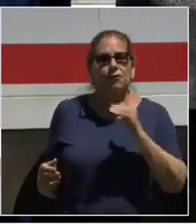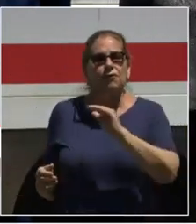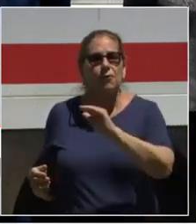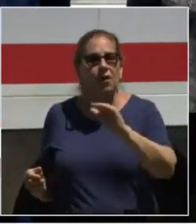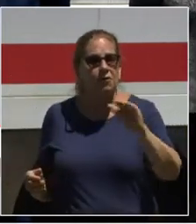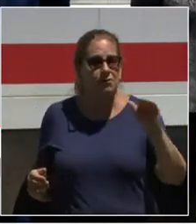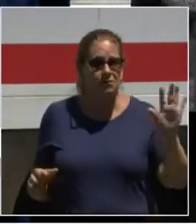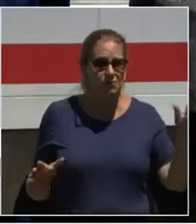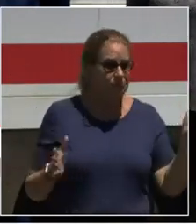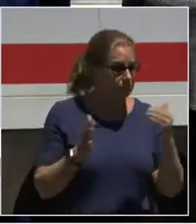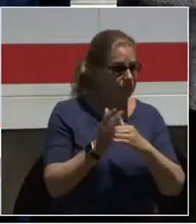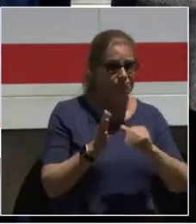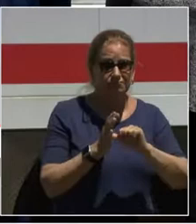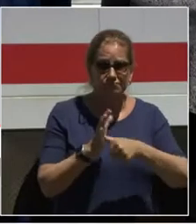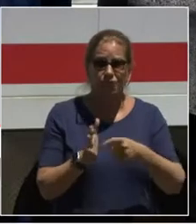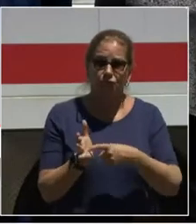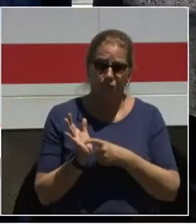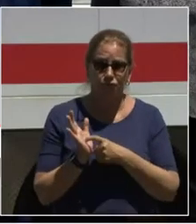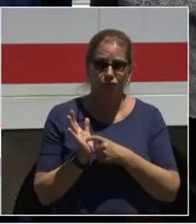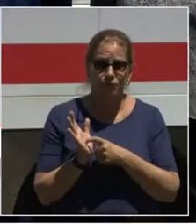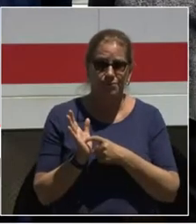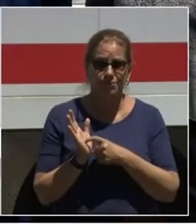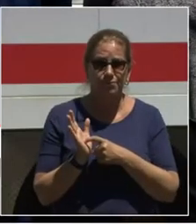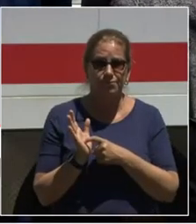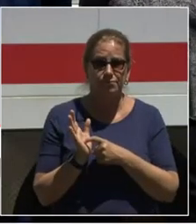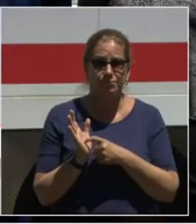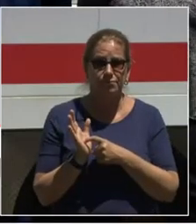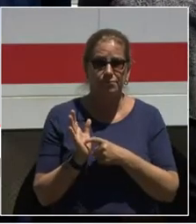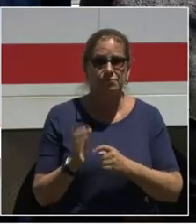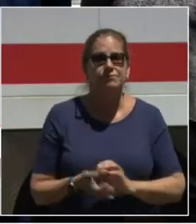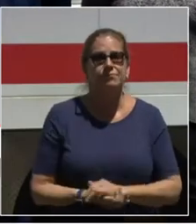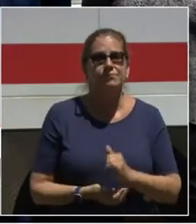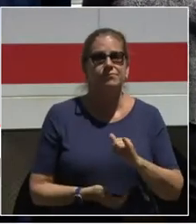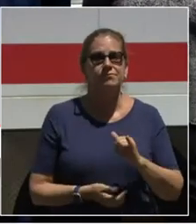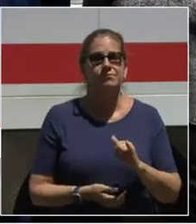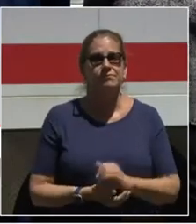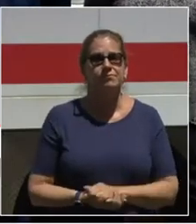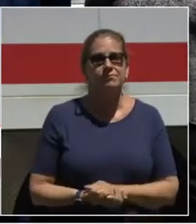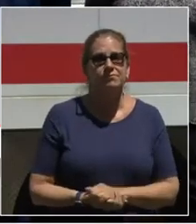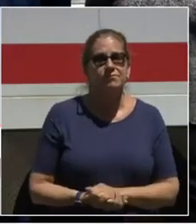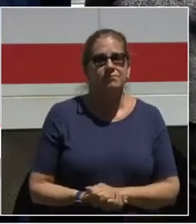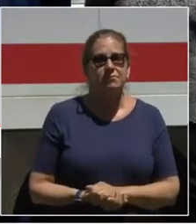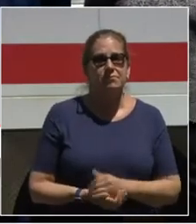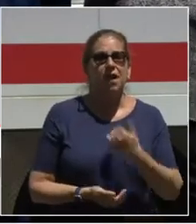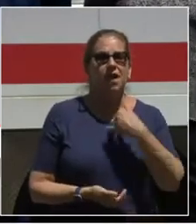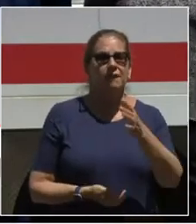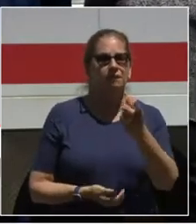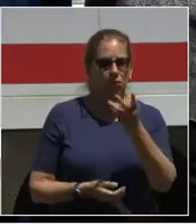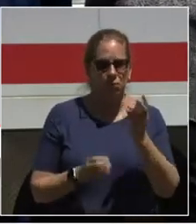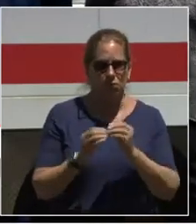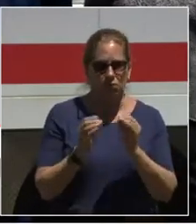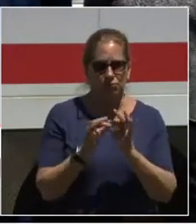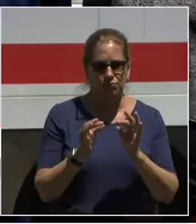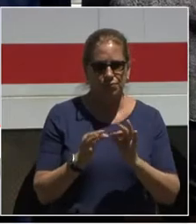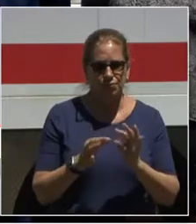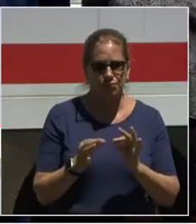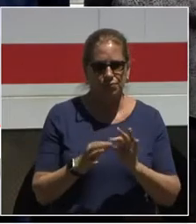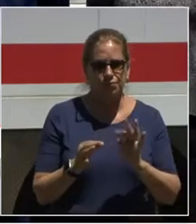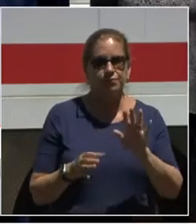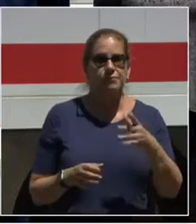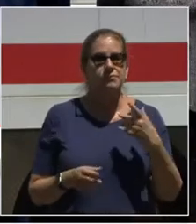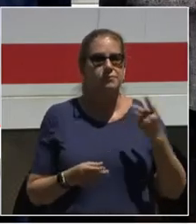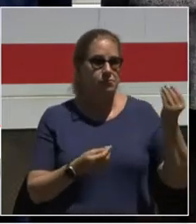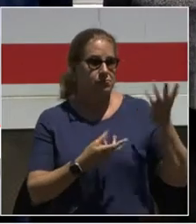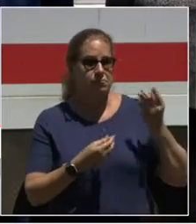I'll turn to council member after I finish, just a couple remarks. I want you to know that we are